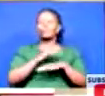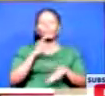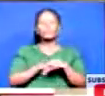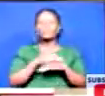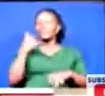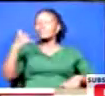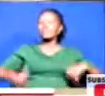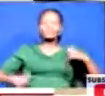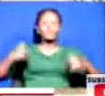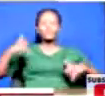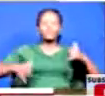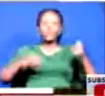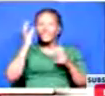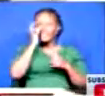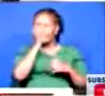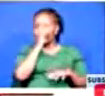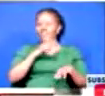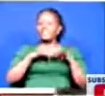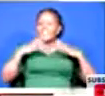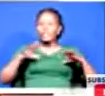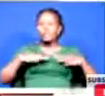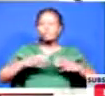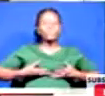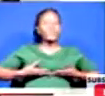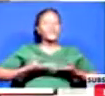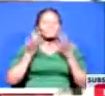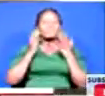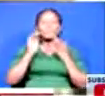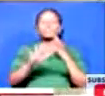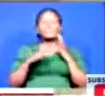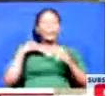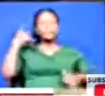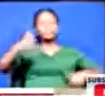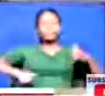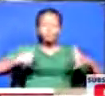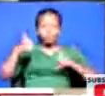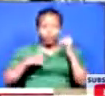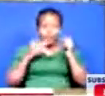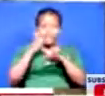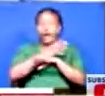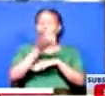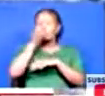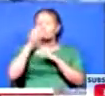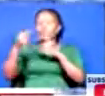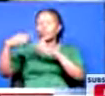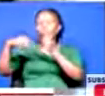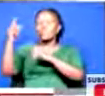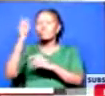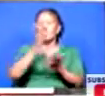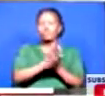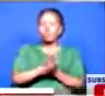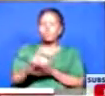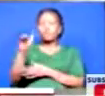every residents expressed their happiness and optimism after upholding of William Samoei Ruto's win. The area residents have